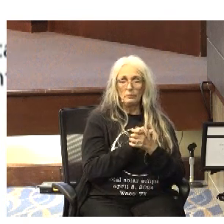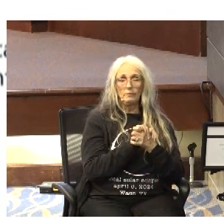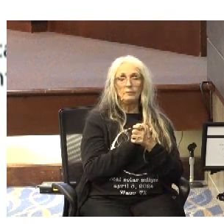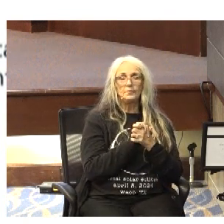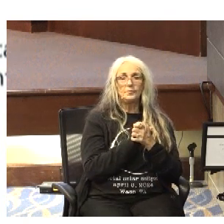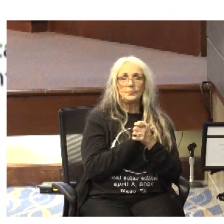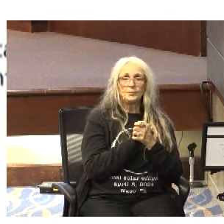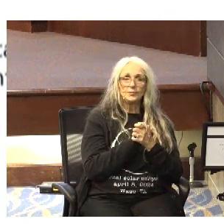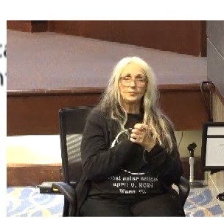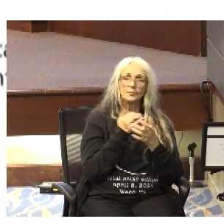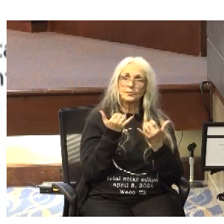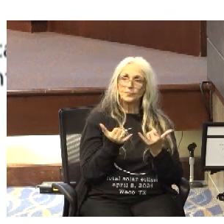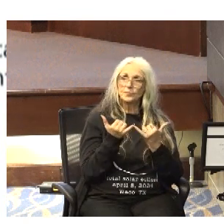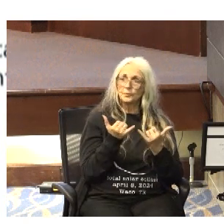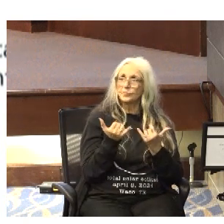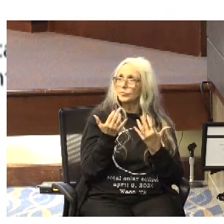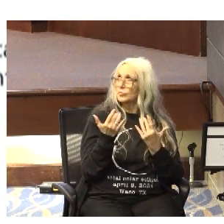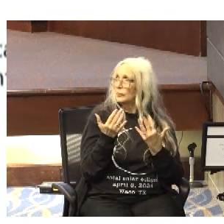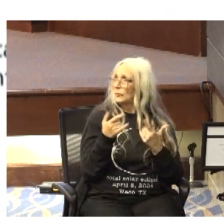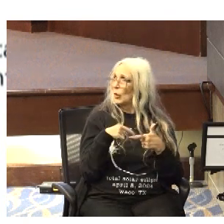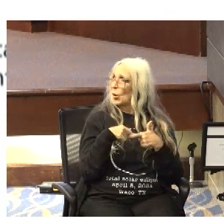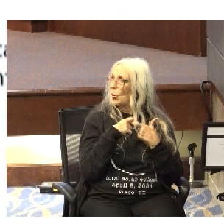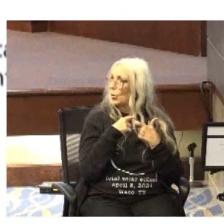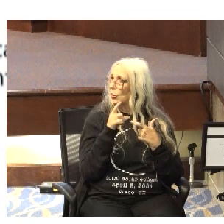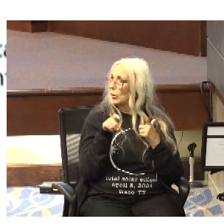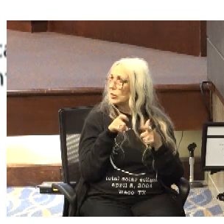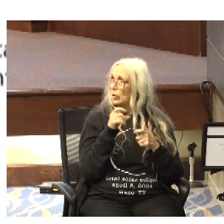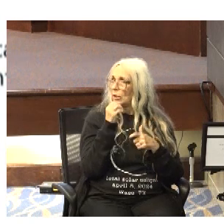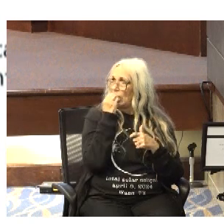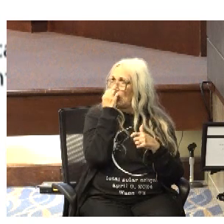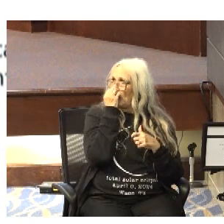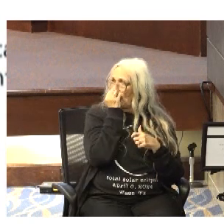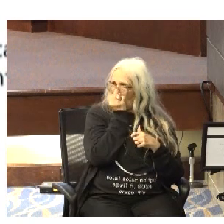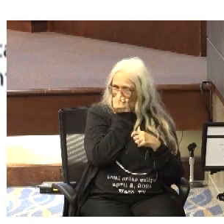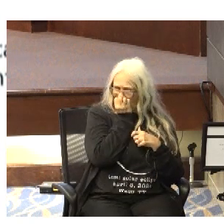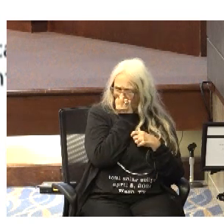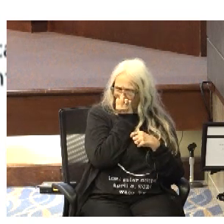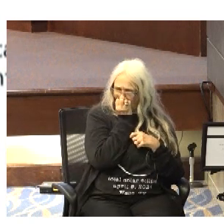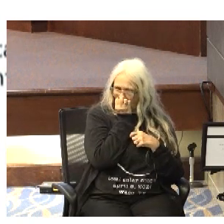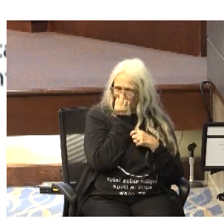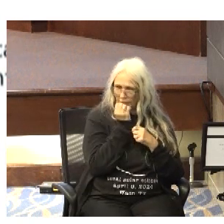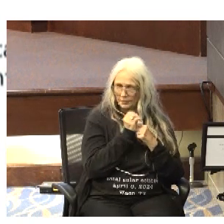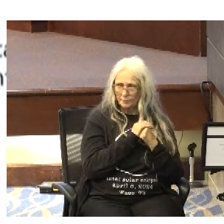And I guess we're gonna hold questions until the end. That's up to council. Okay.